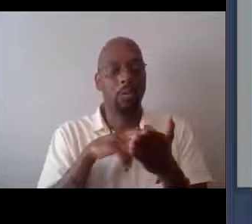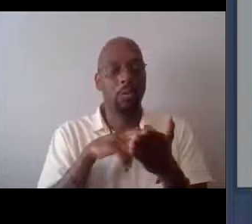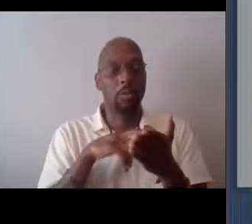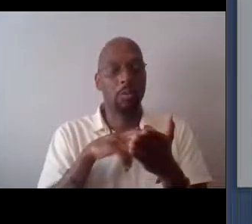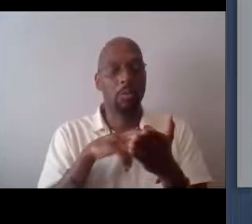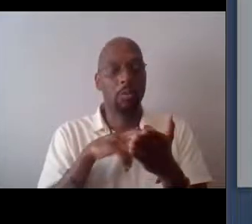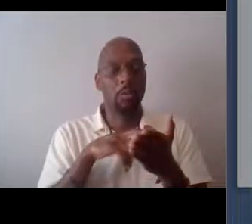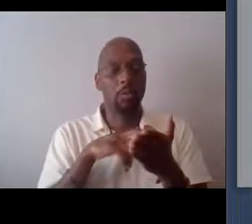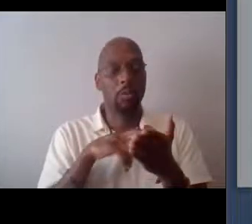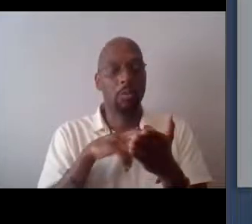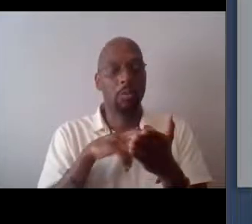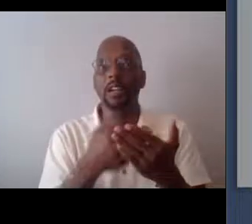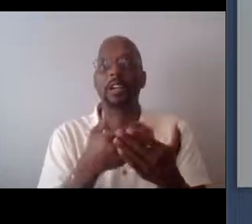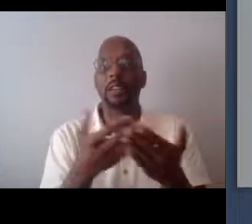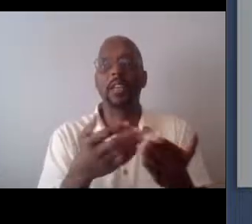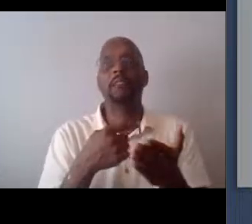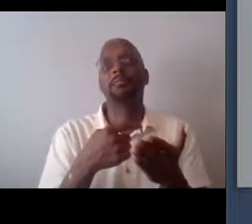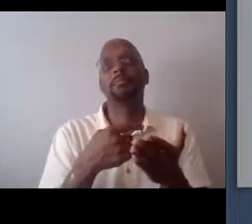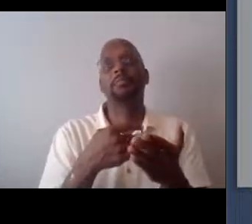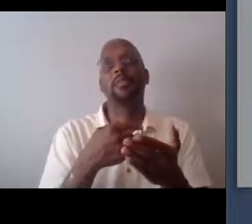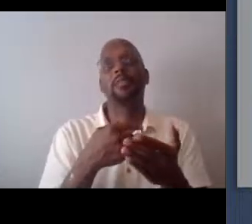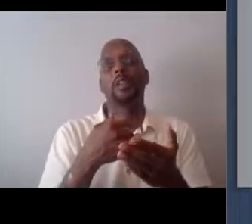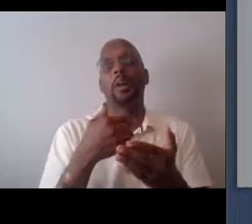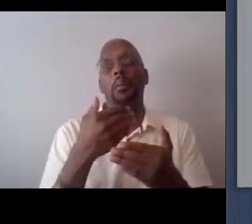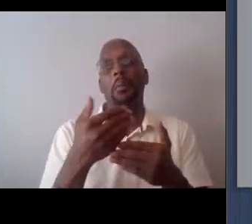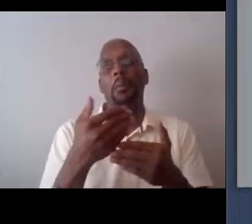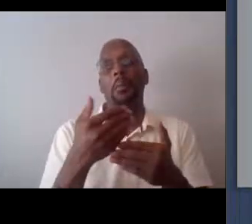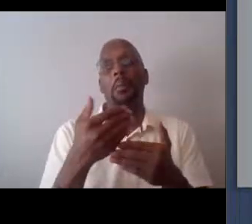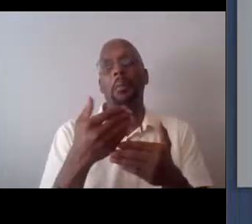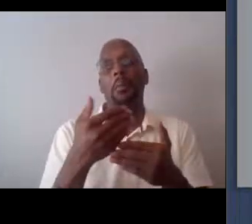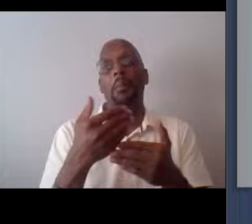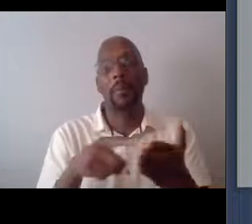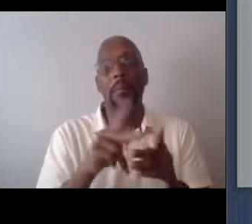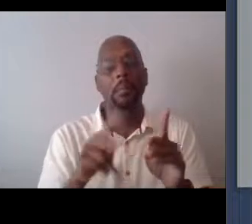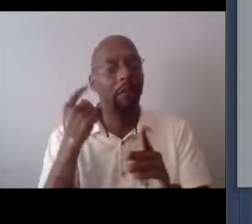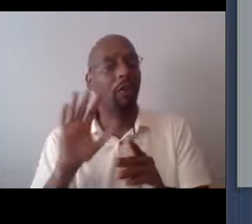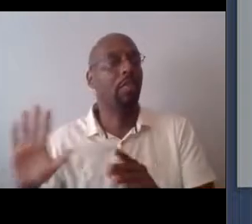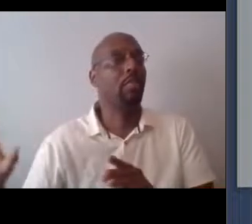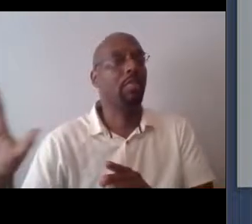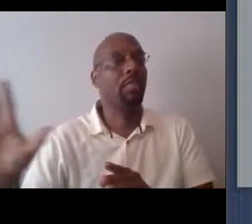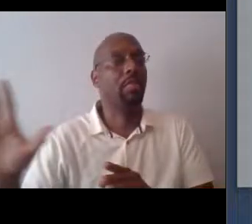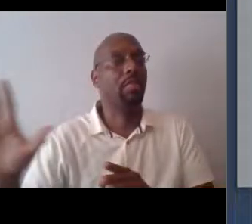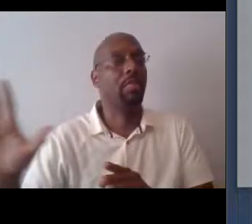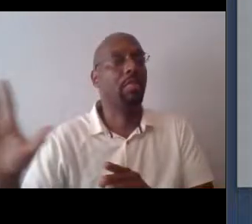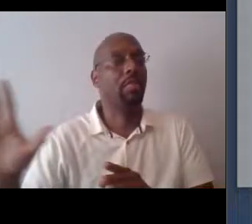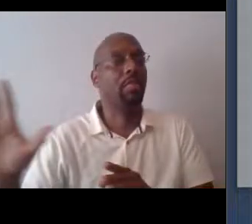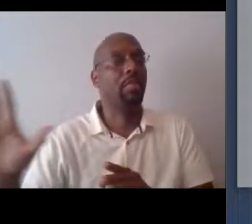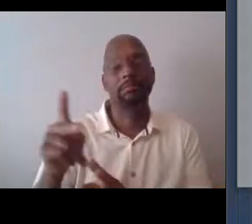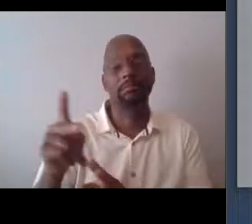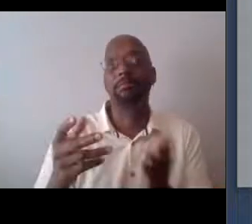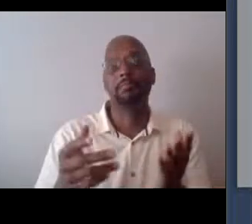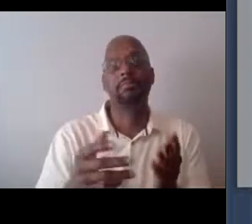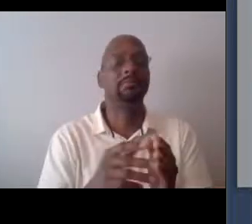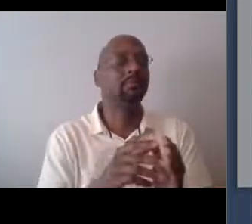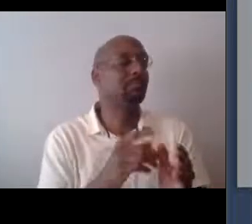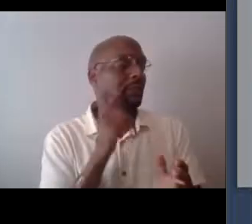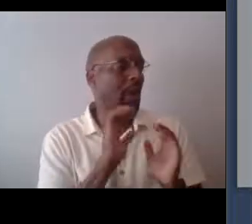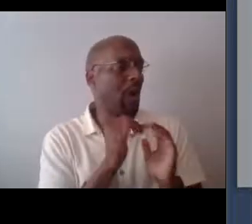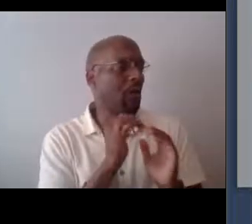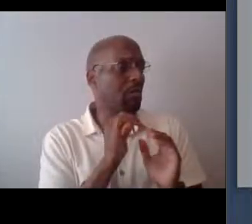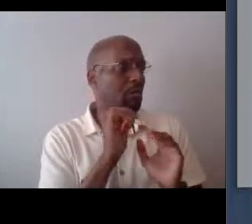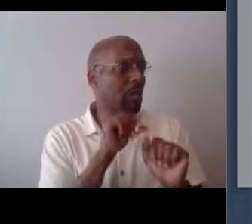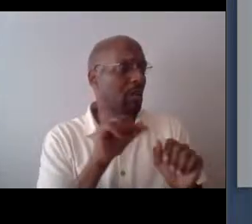for their lived expertise. So I'm just wondering what we can do as the commission to shed light